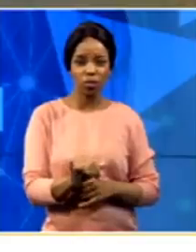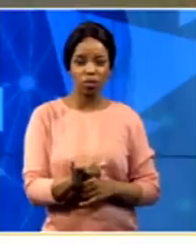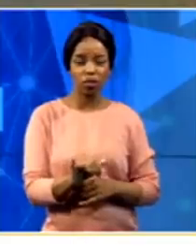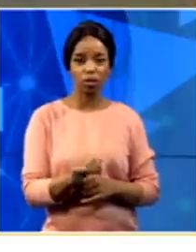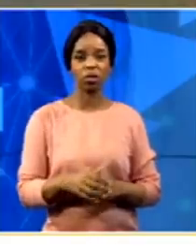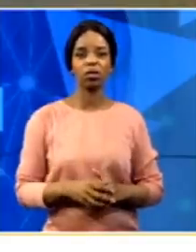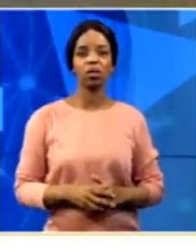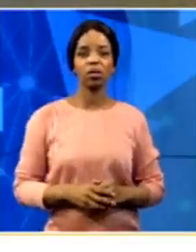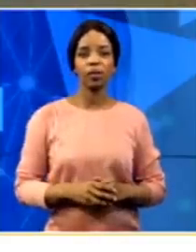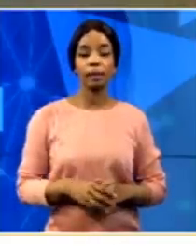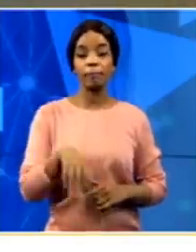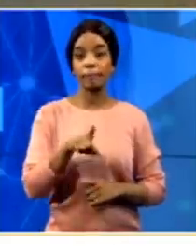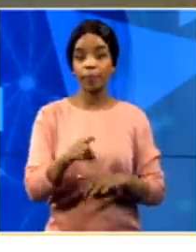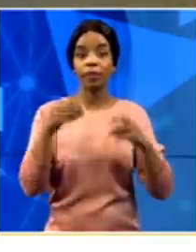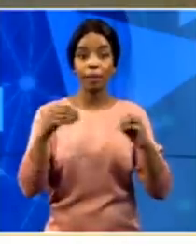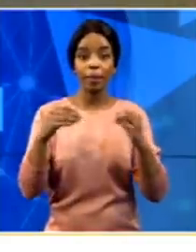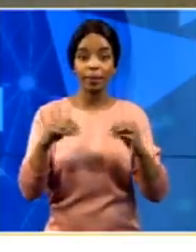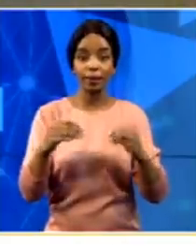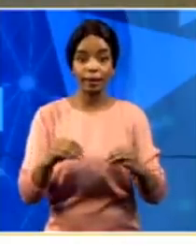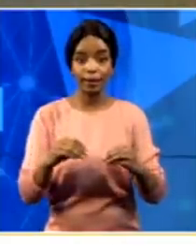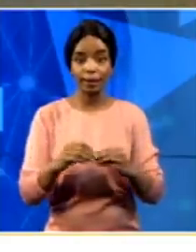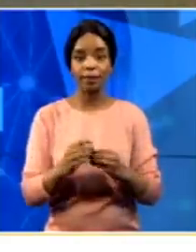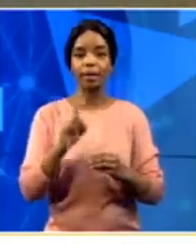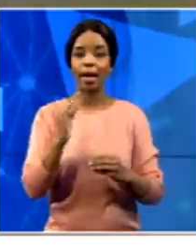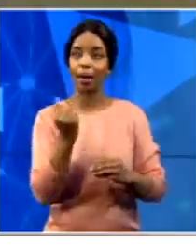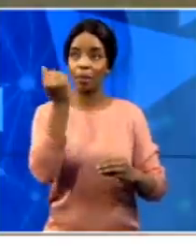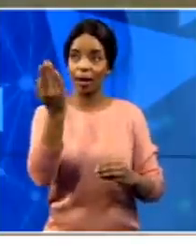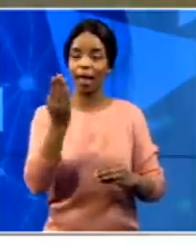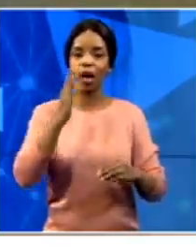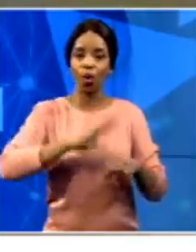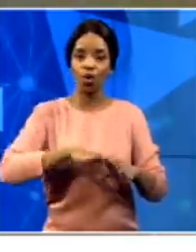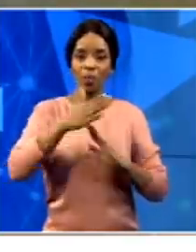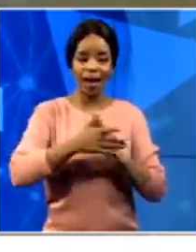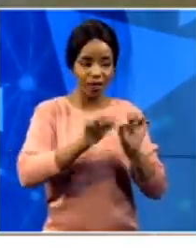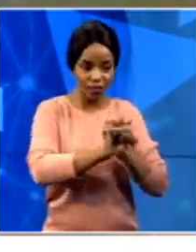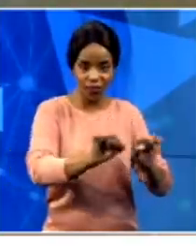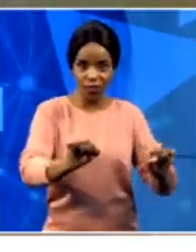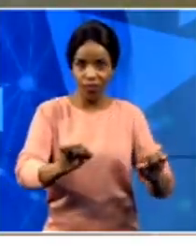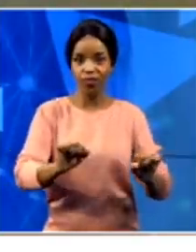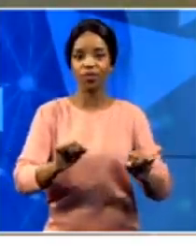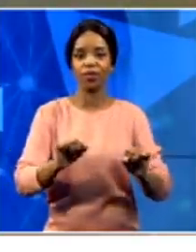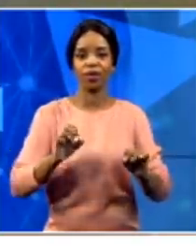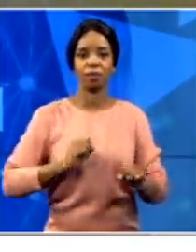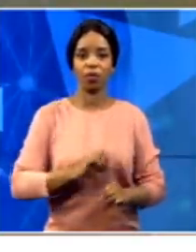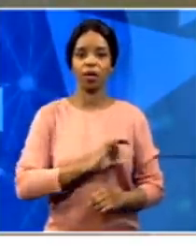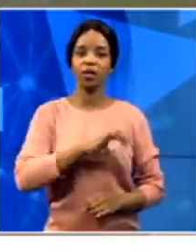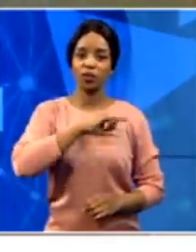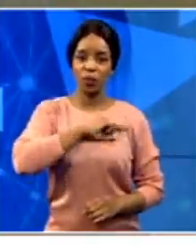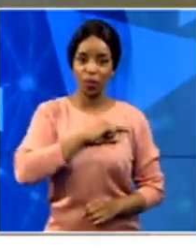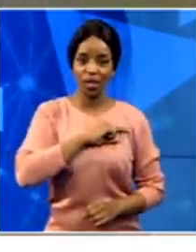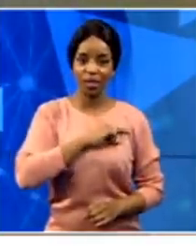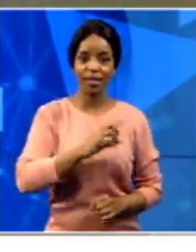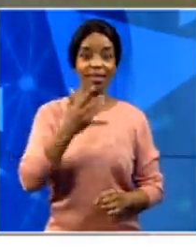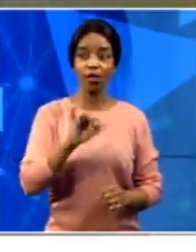Leanne, we still want businesses to apply on behalf of their employees. For one big reason, that if all South Africans